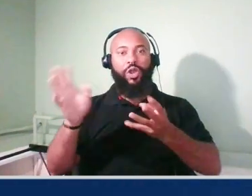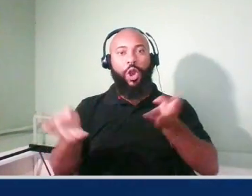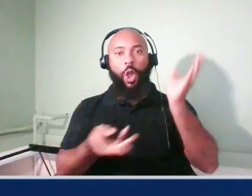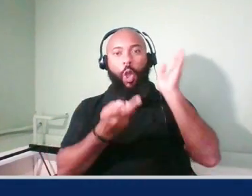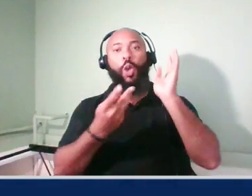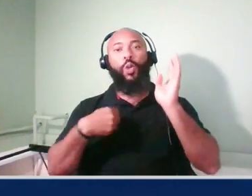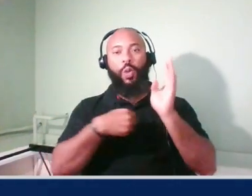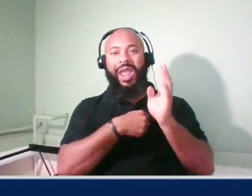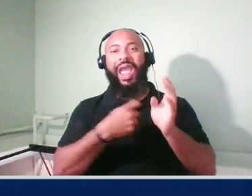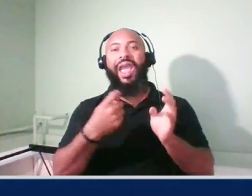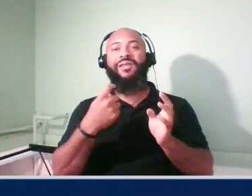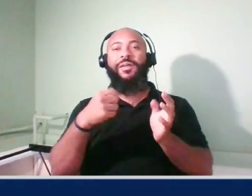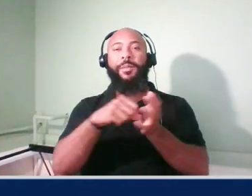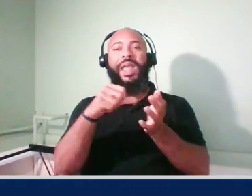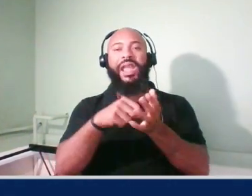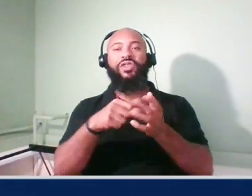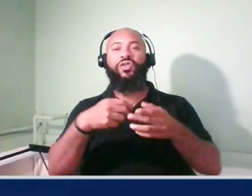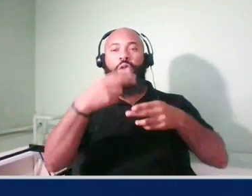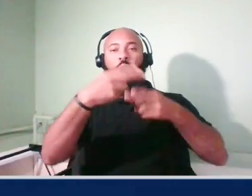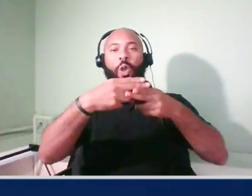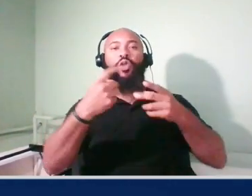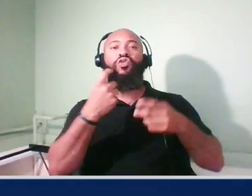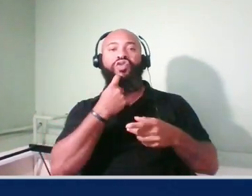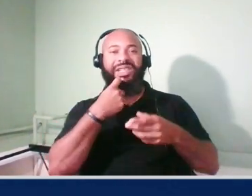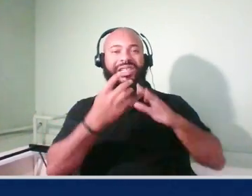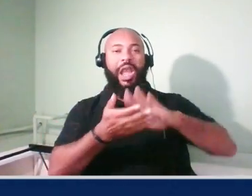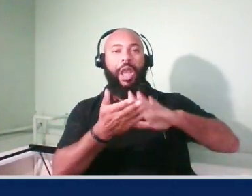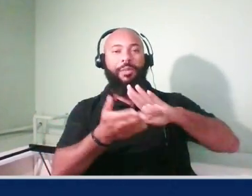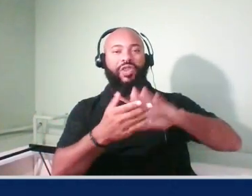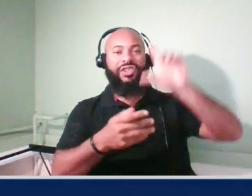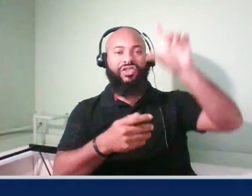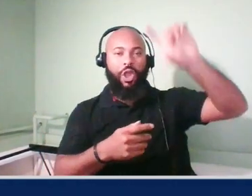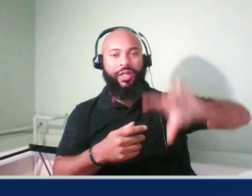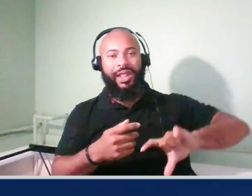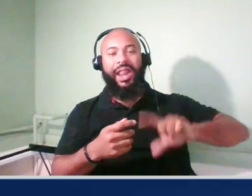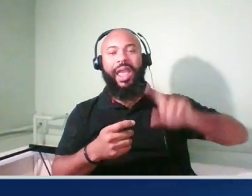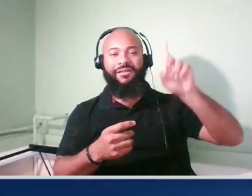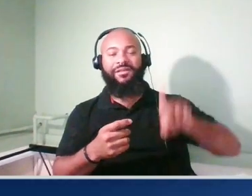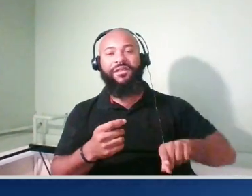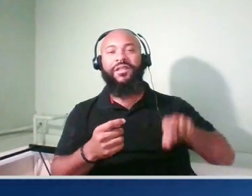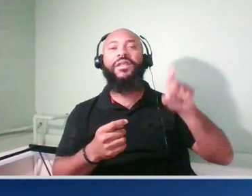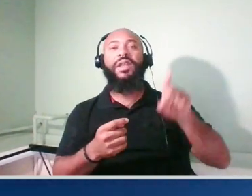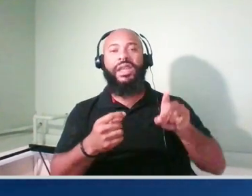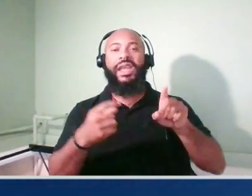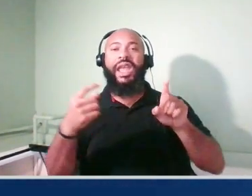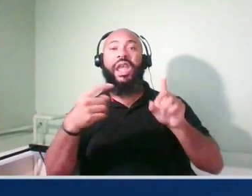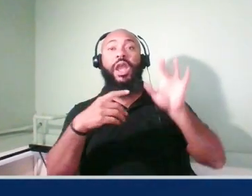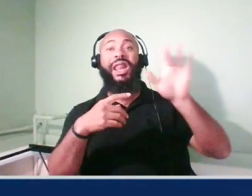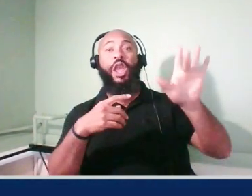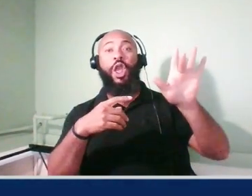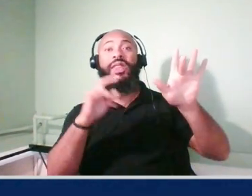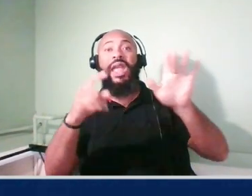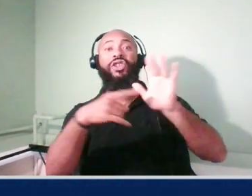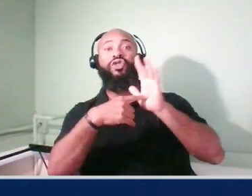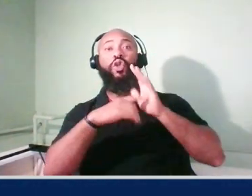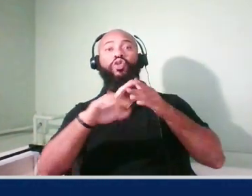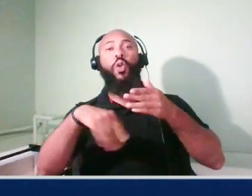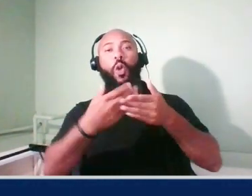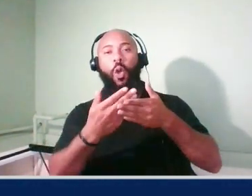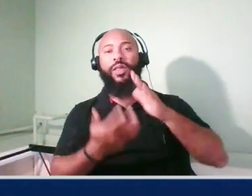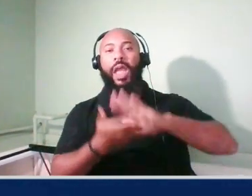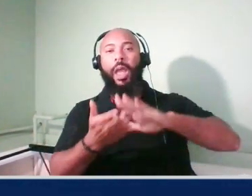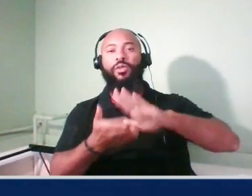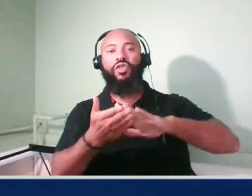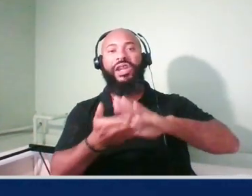recent operations on the left-hand pane. And when you click on that, it shows all the control operations, right, that are currently executing.